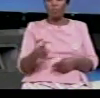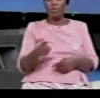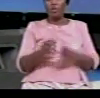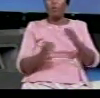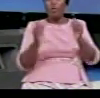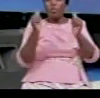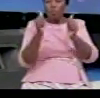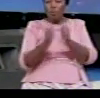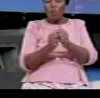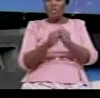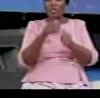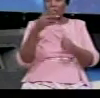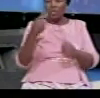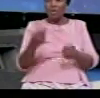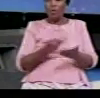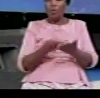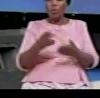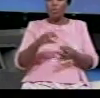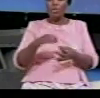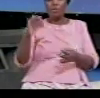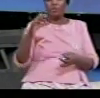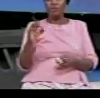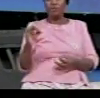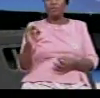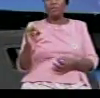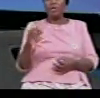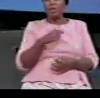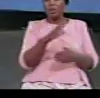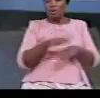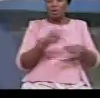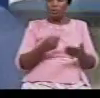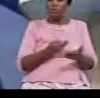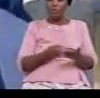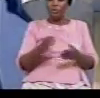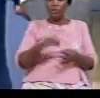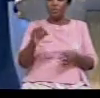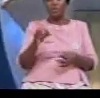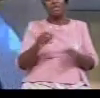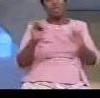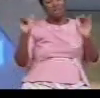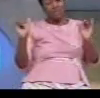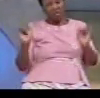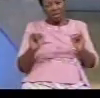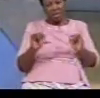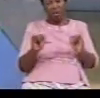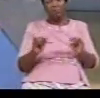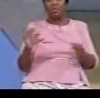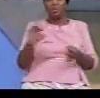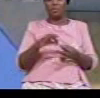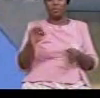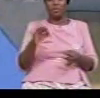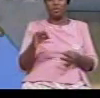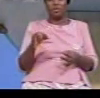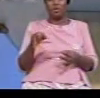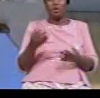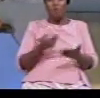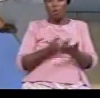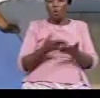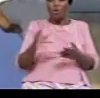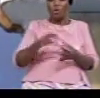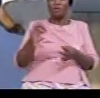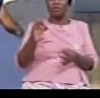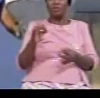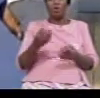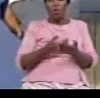the Holy Ghost. He calls him the Holy Ghost now, the same Spirit. Holy Spirit,